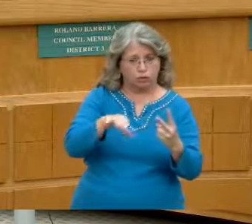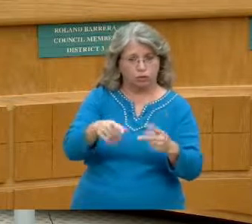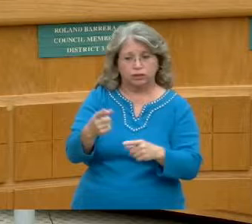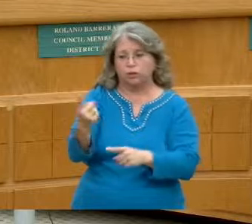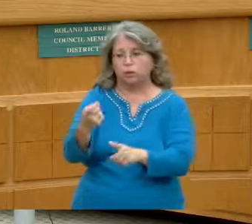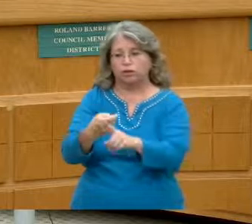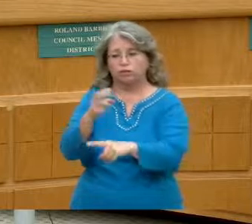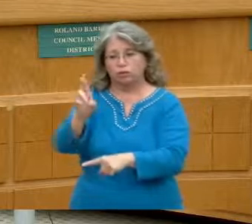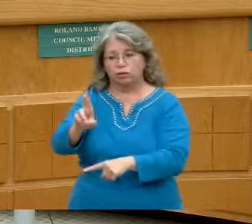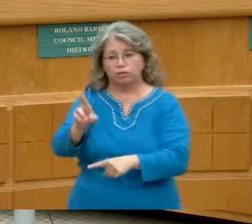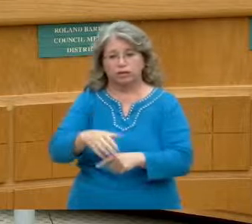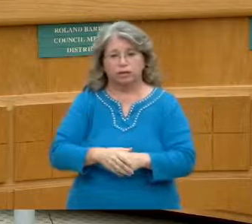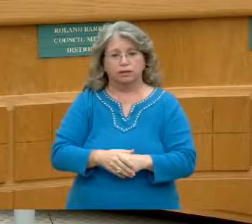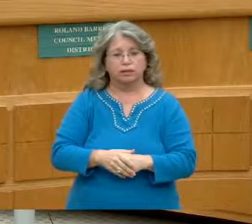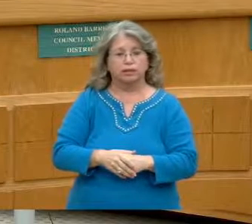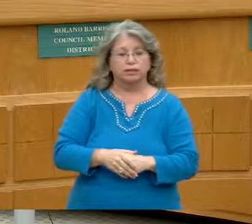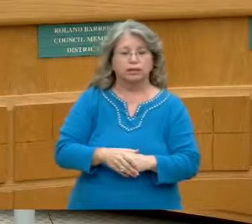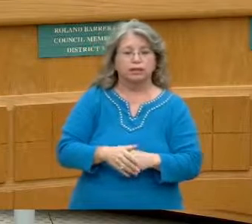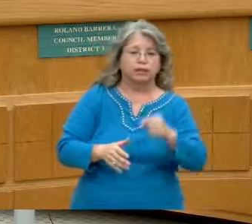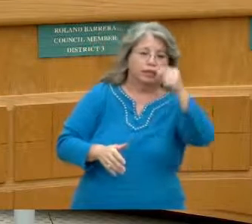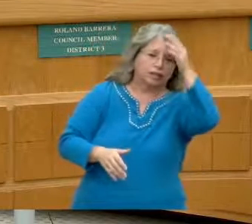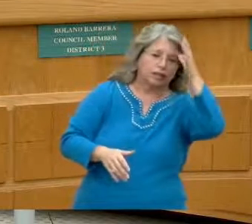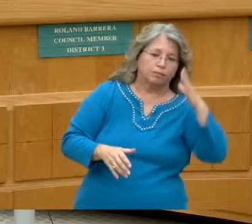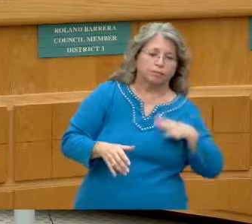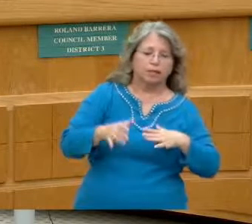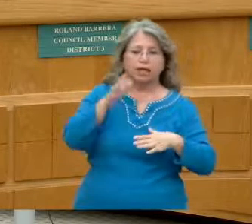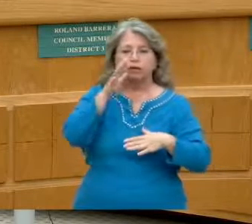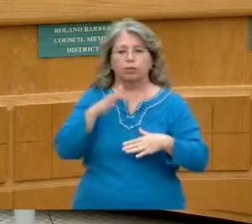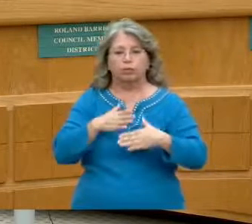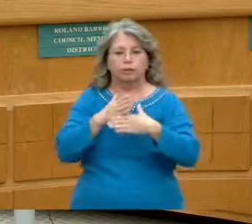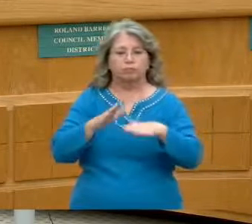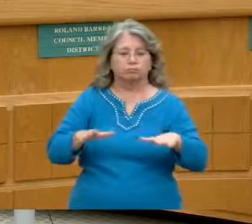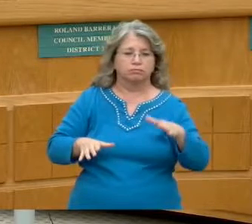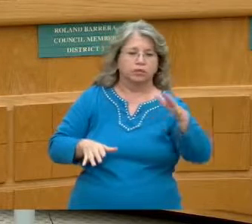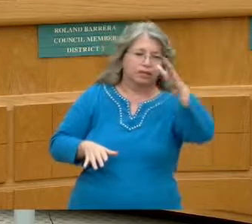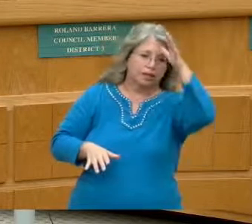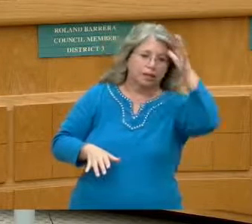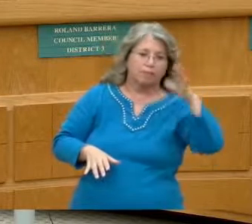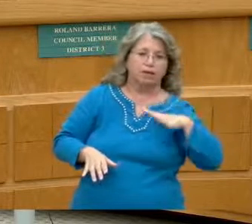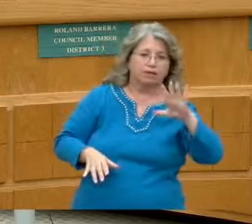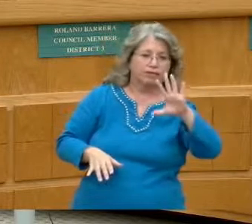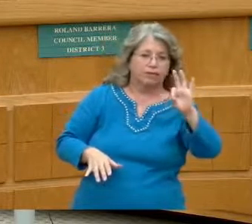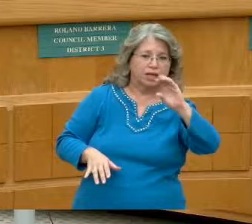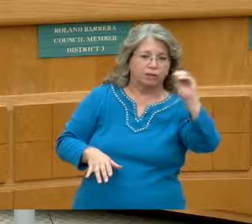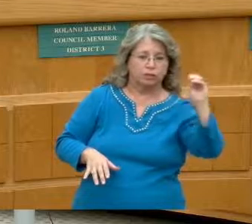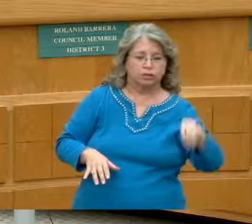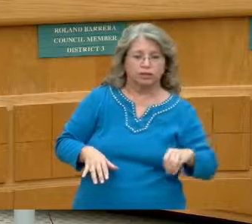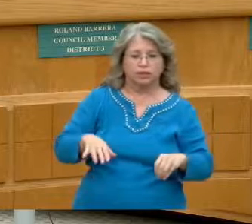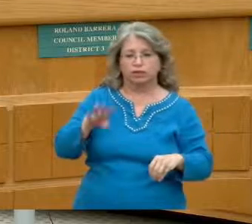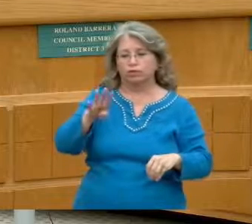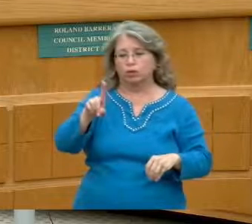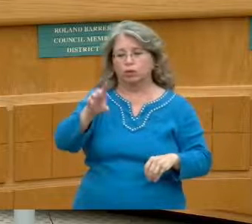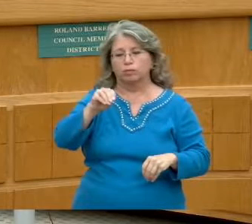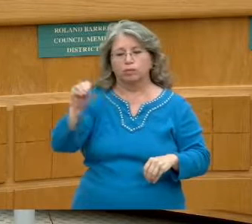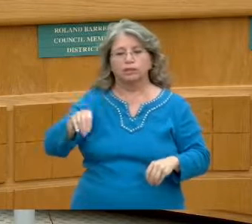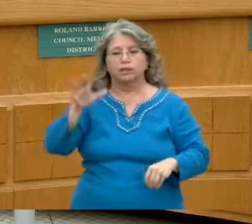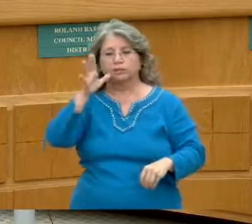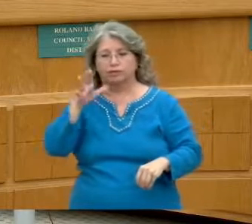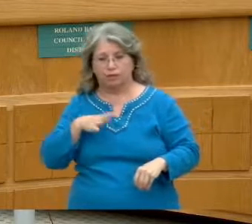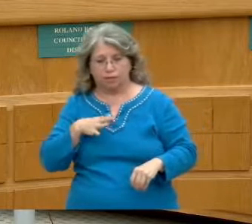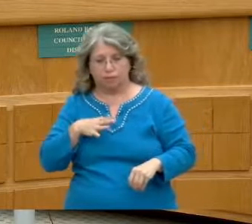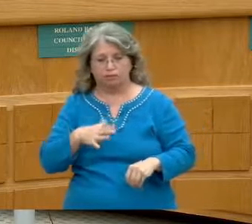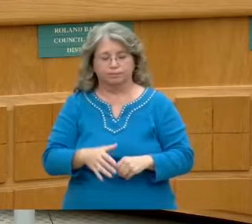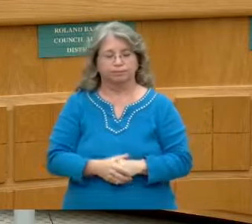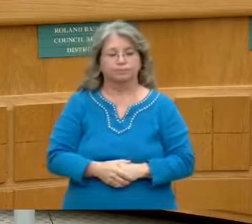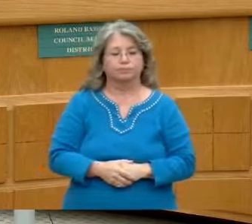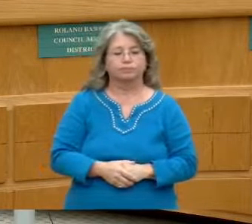in male, female is still more in the male side. There's 59% male, 41% of all the cases are female. And